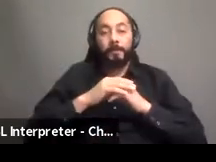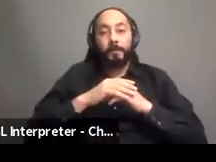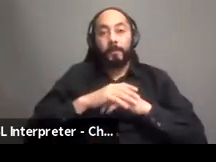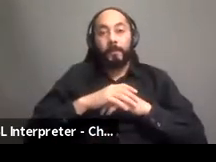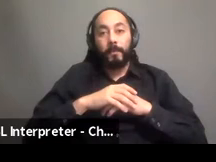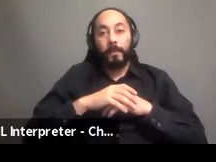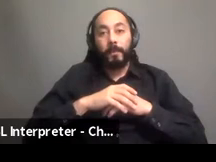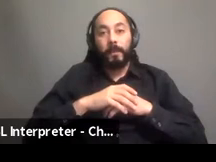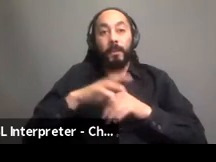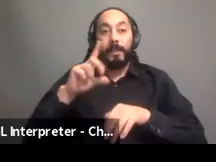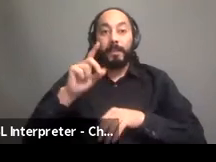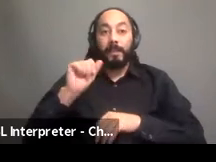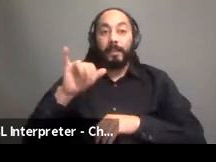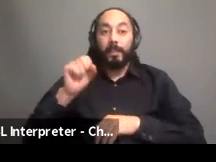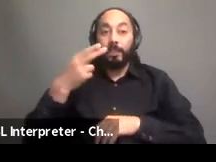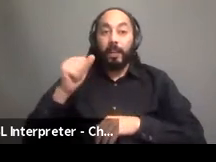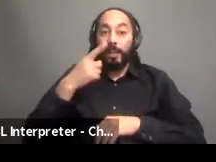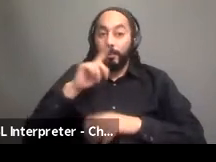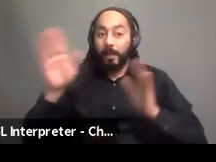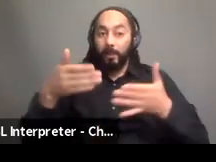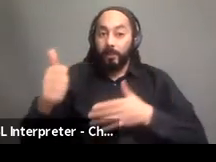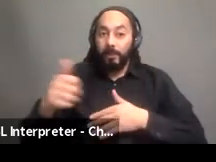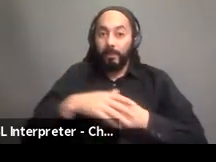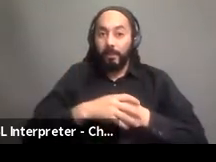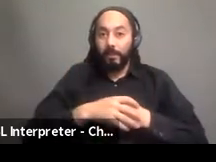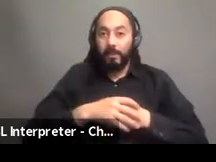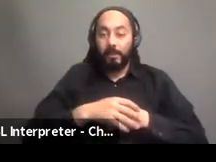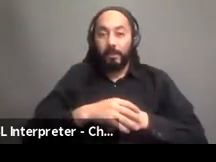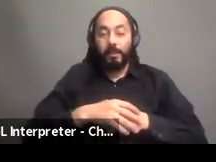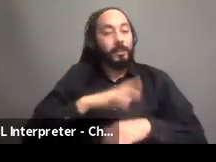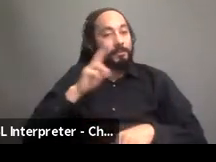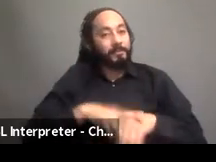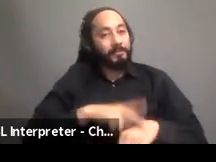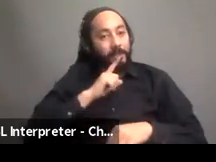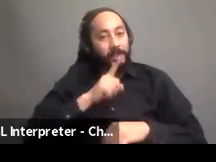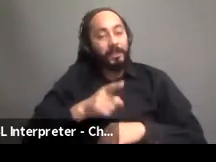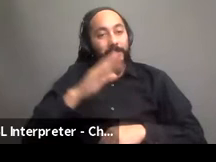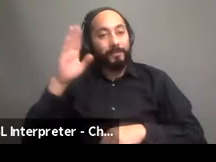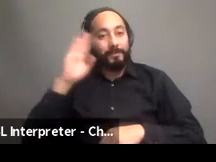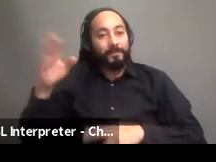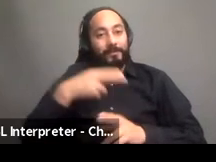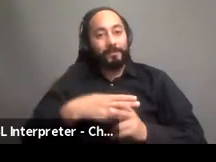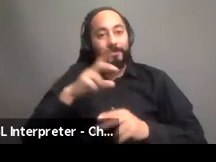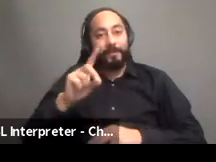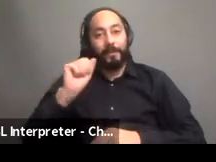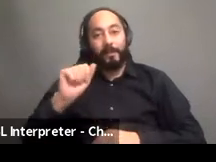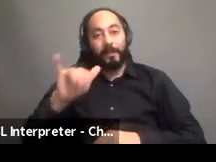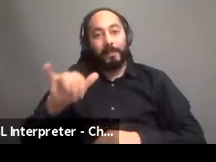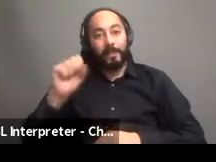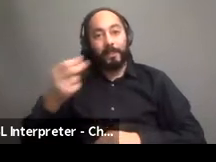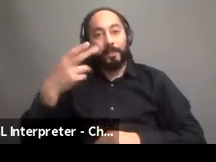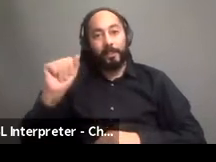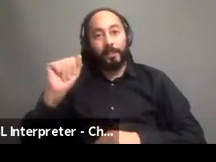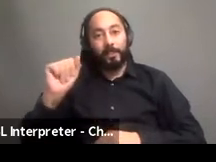Deisha, if you please introduce yourself. Of course, I'd love to. So yeah, my name is Daisha. I'm in